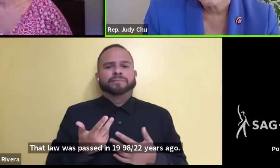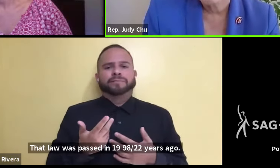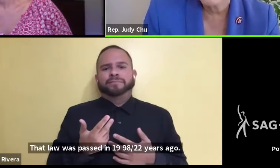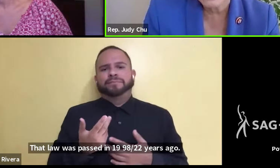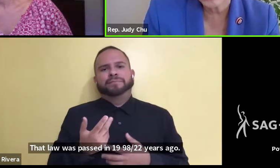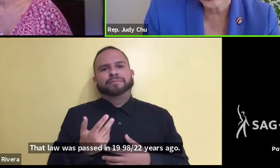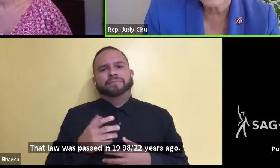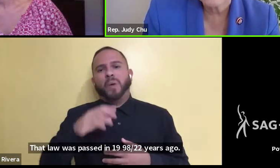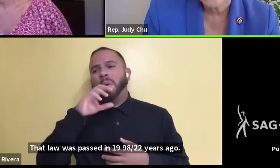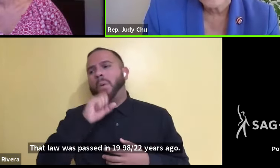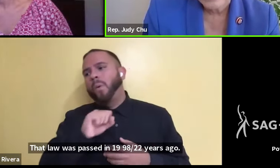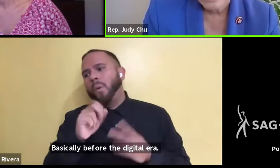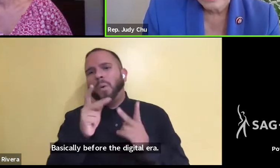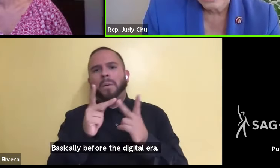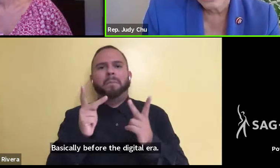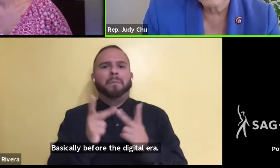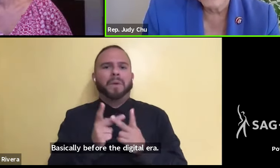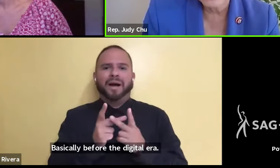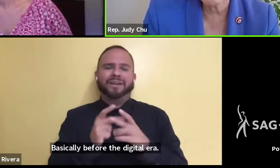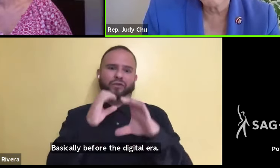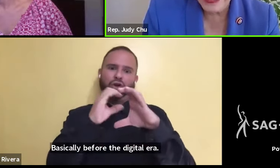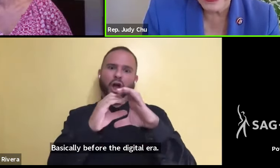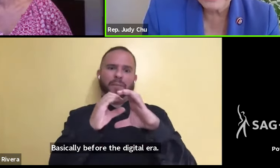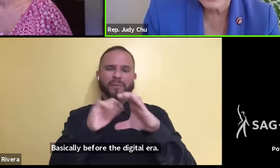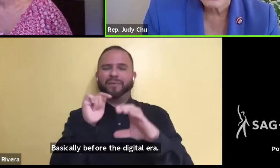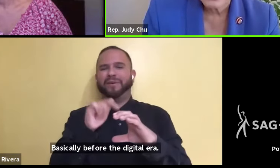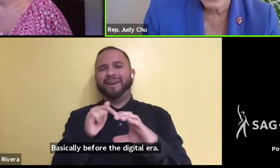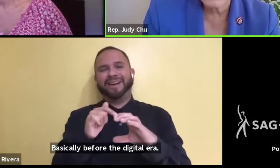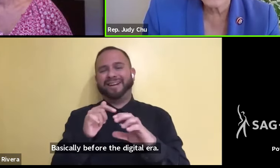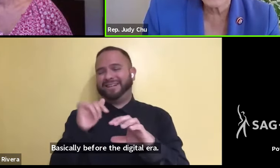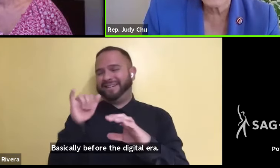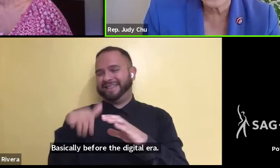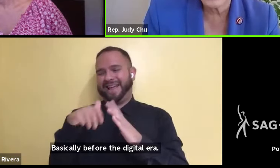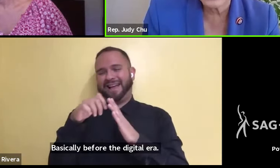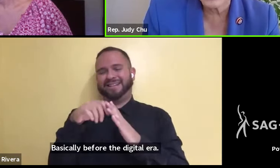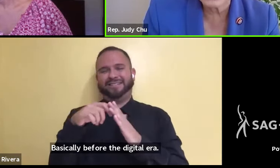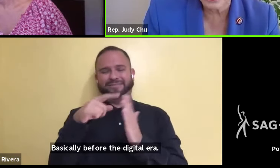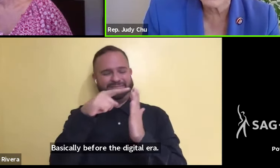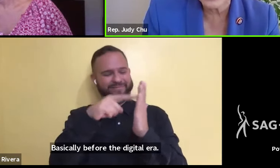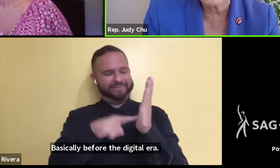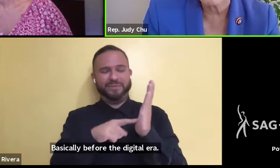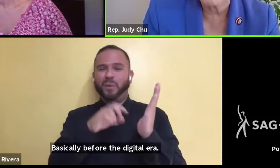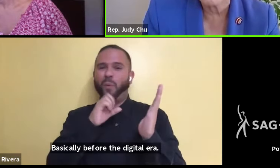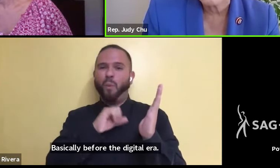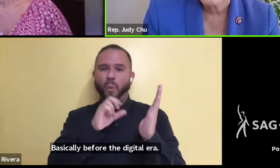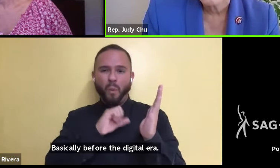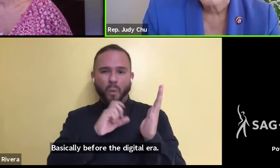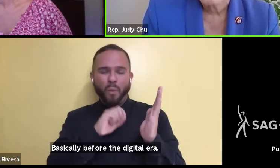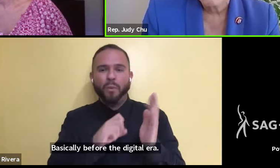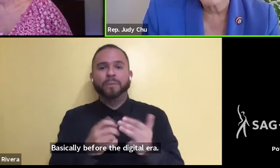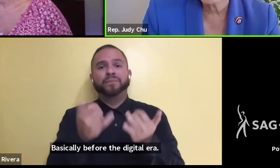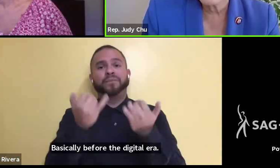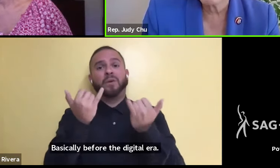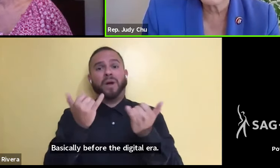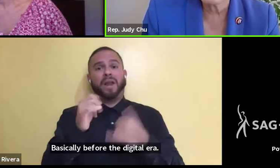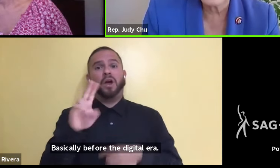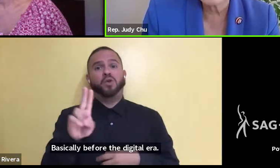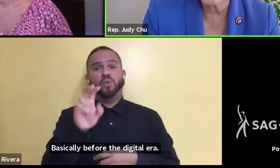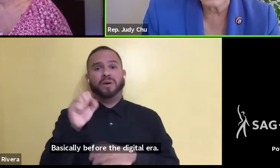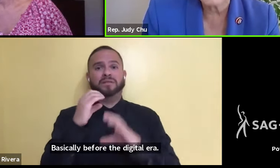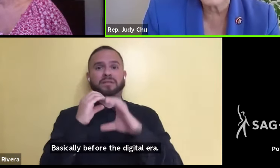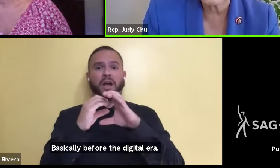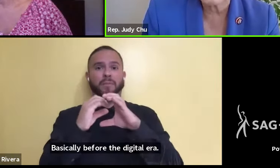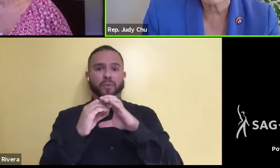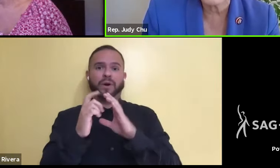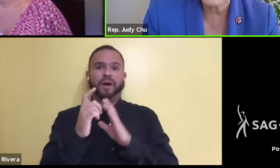copyright protection. And in fact, under current US copyright law, offering up